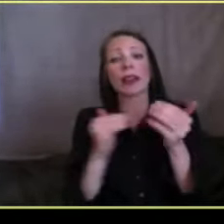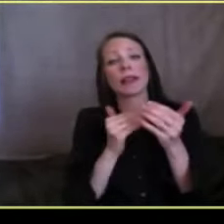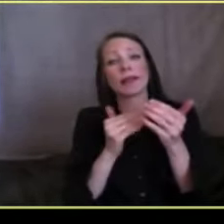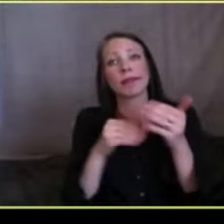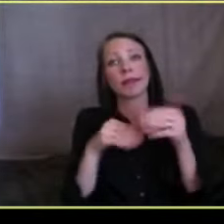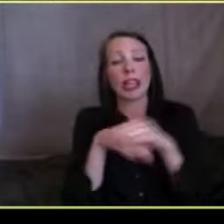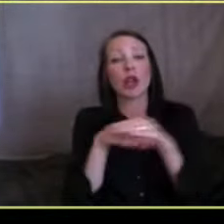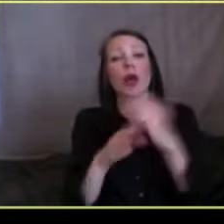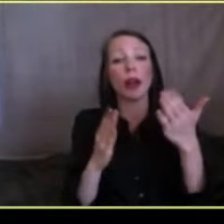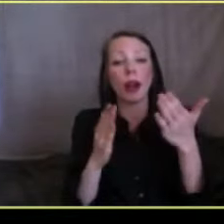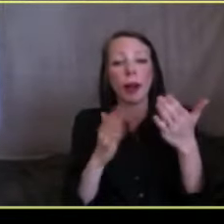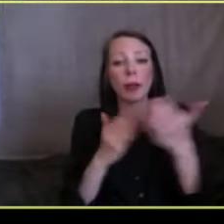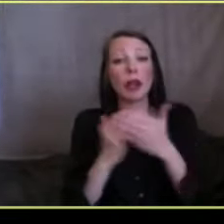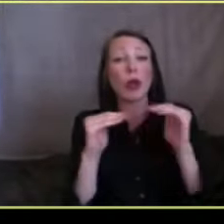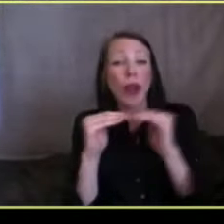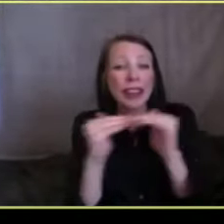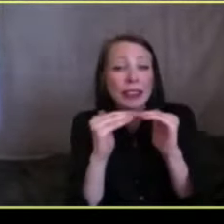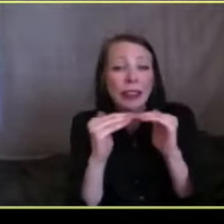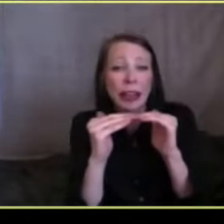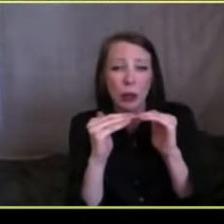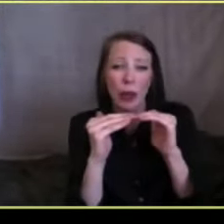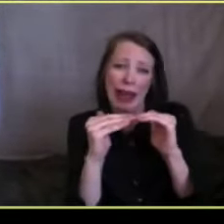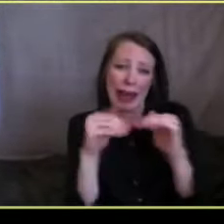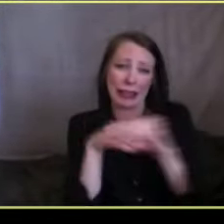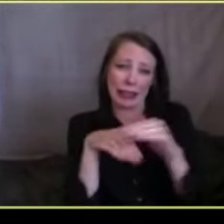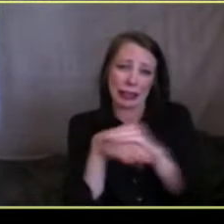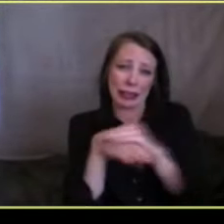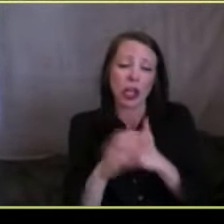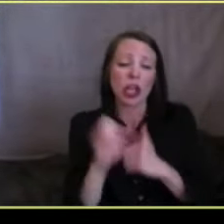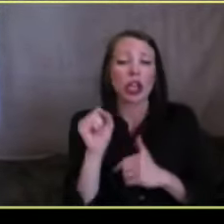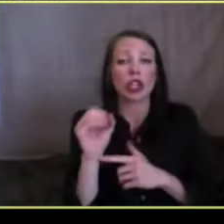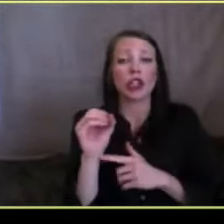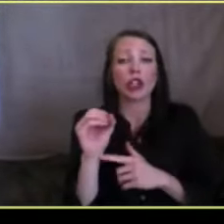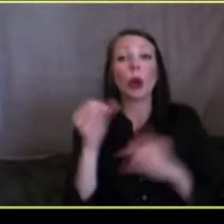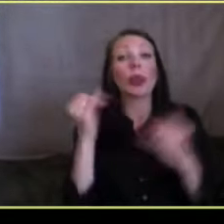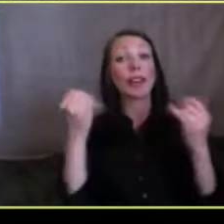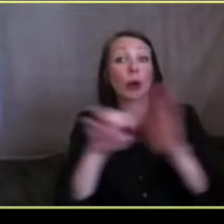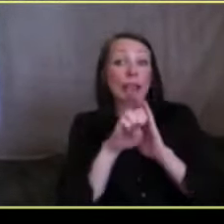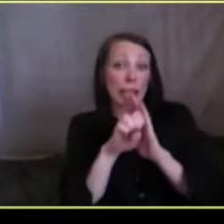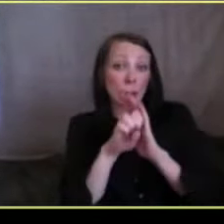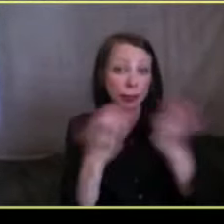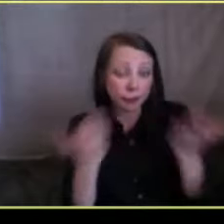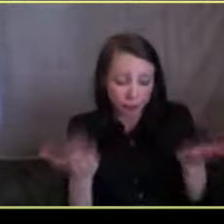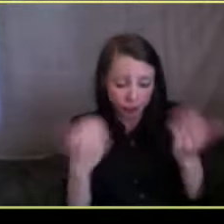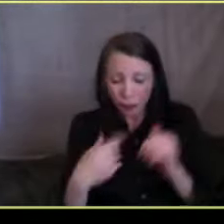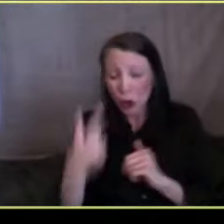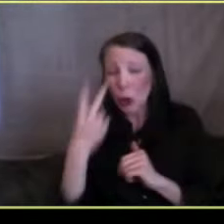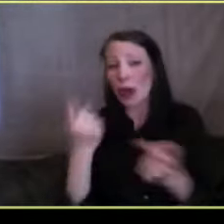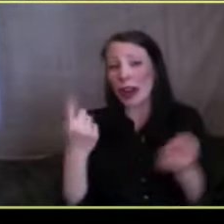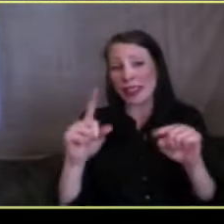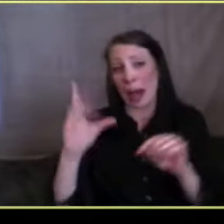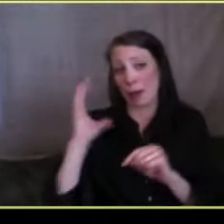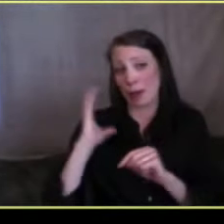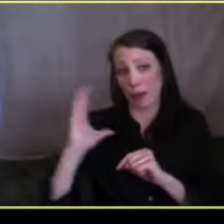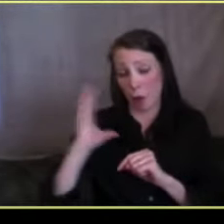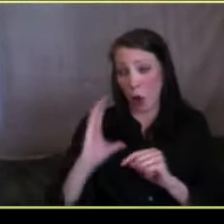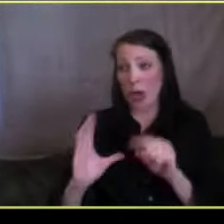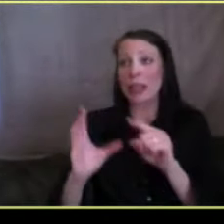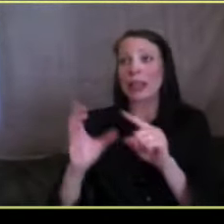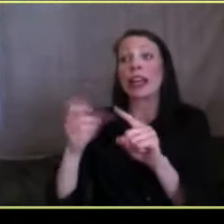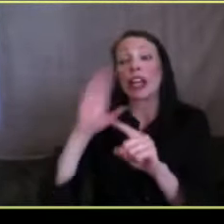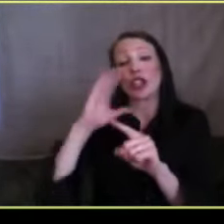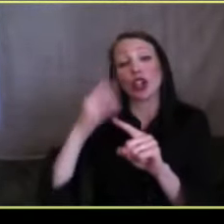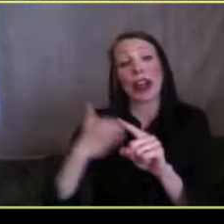having equal rights and equal access. So like, for example, what I've seen happen